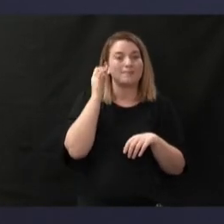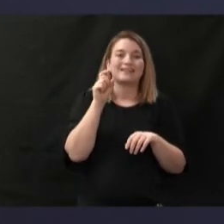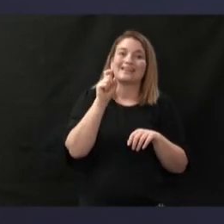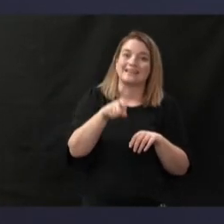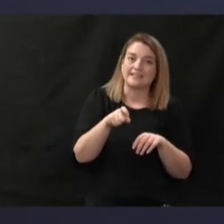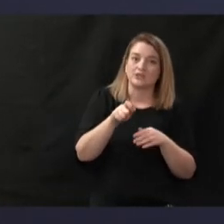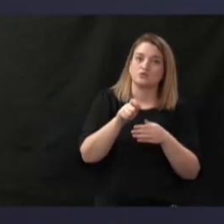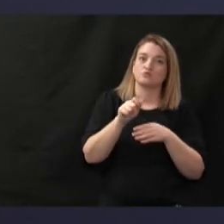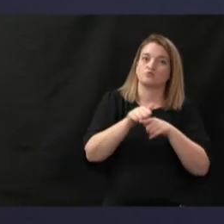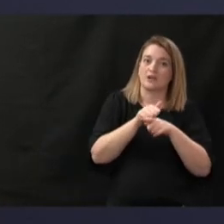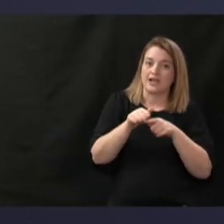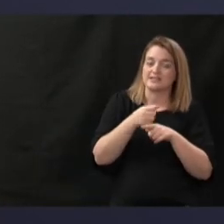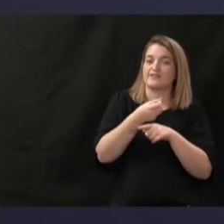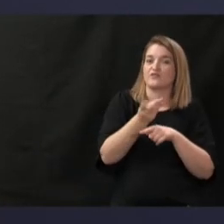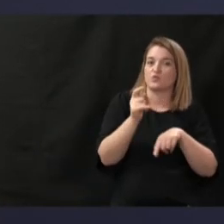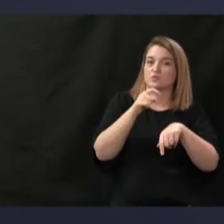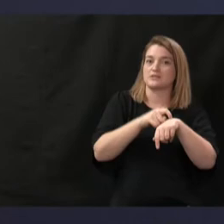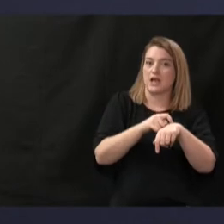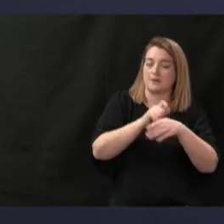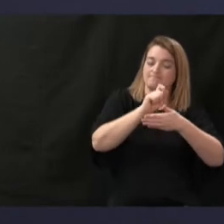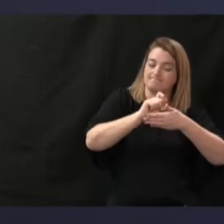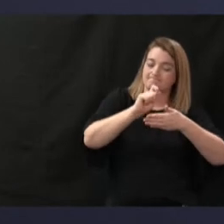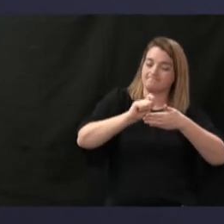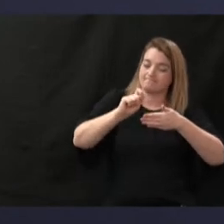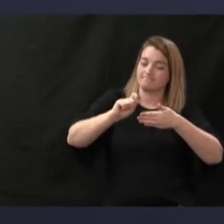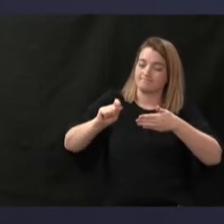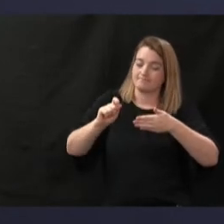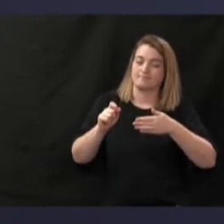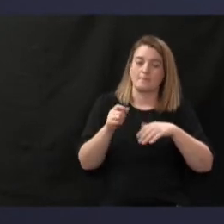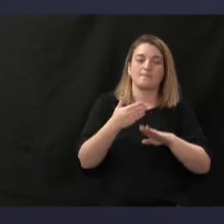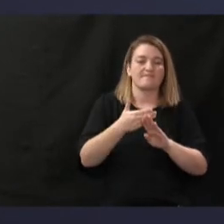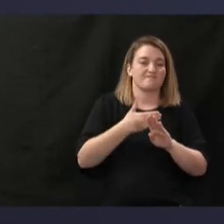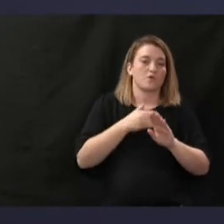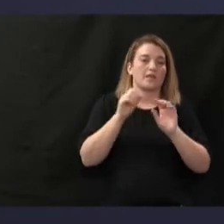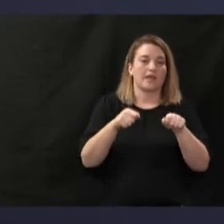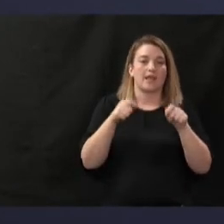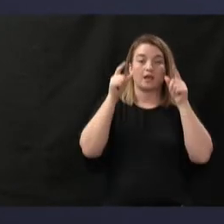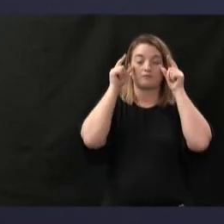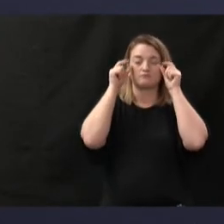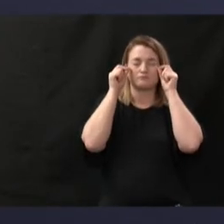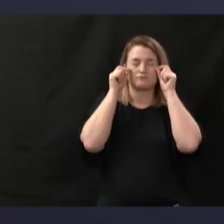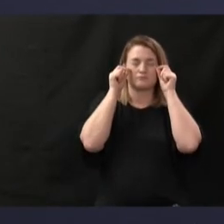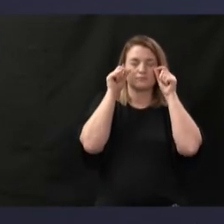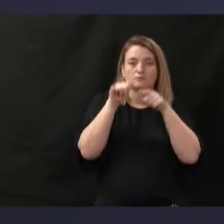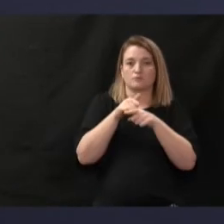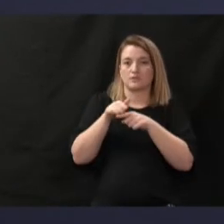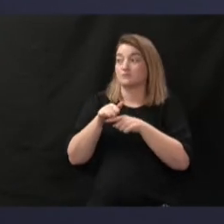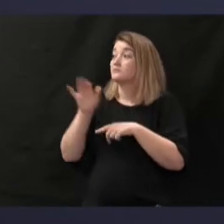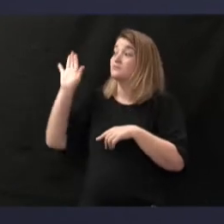their eyes closed. Okay. And then from yesterday,